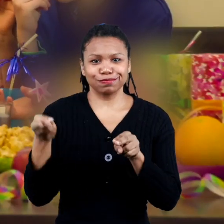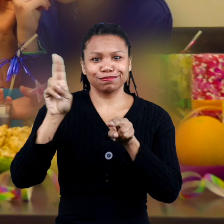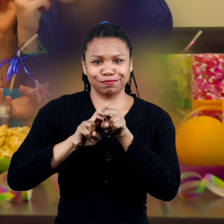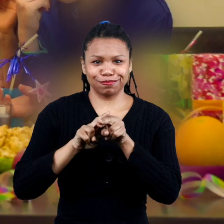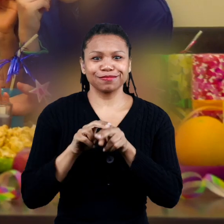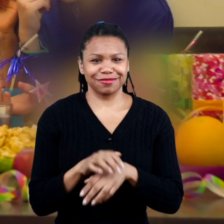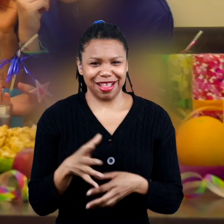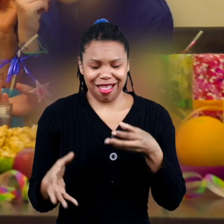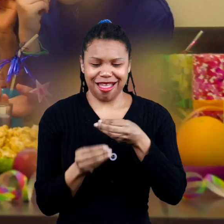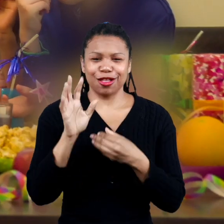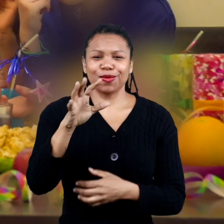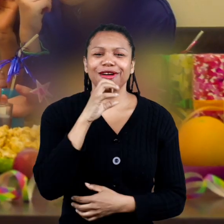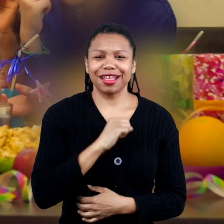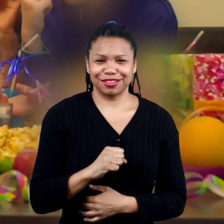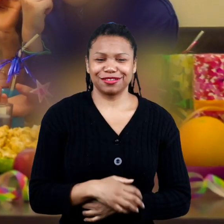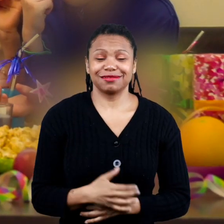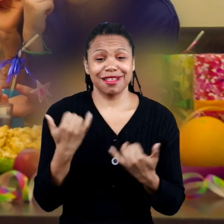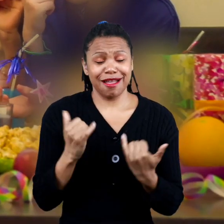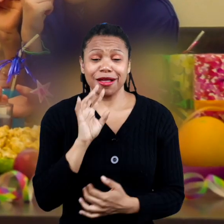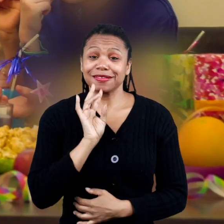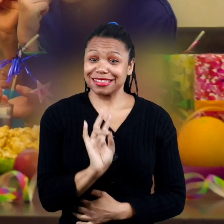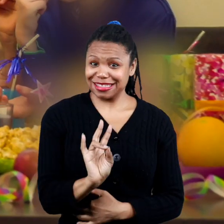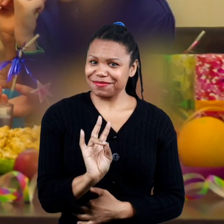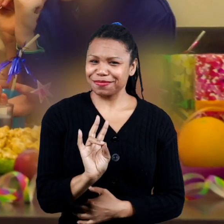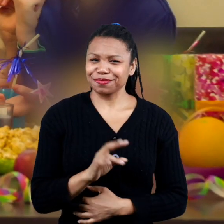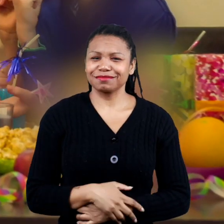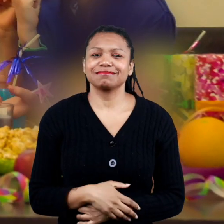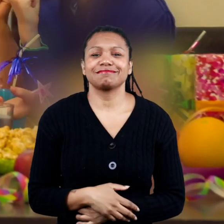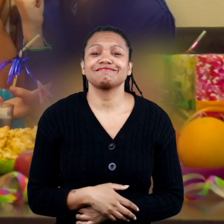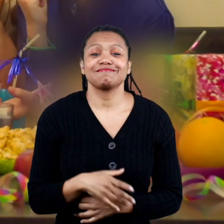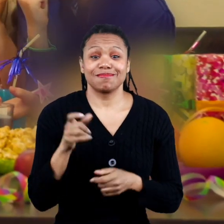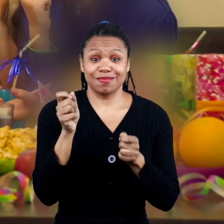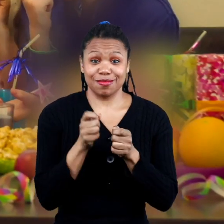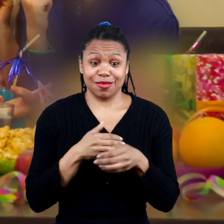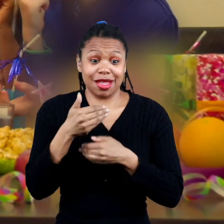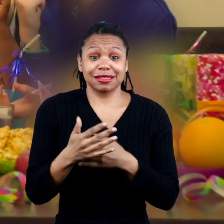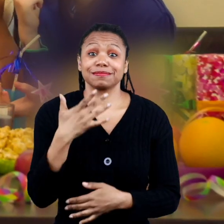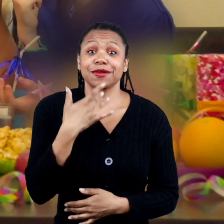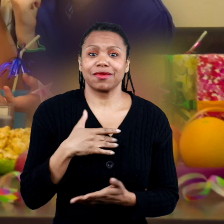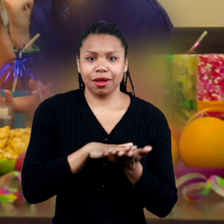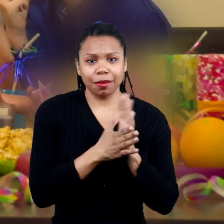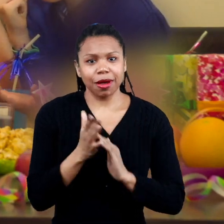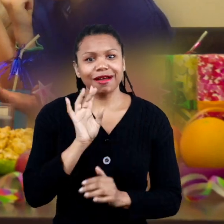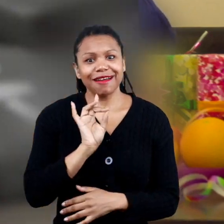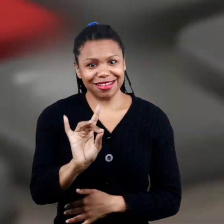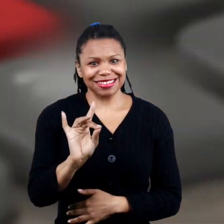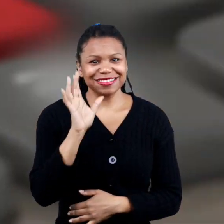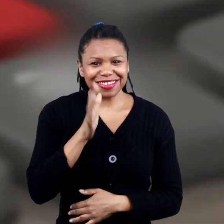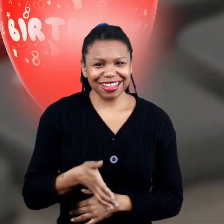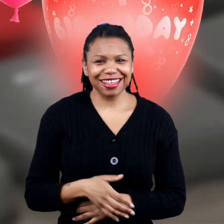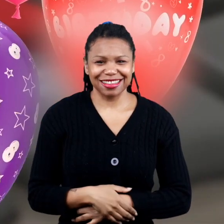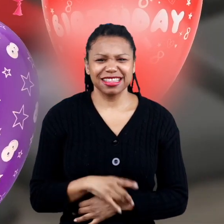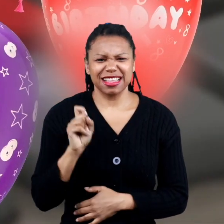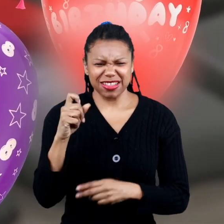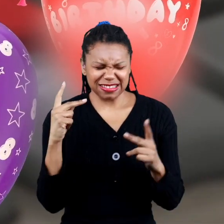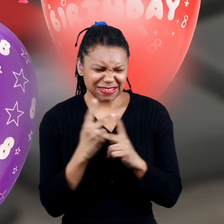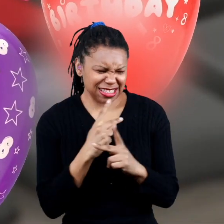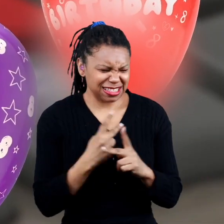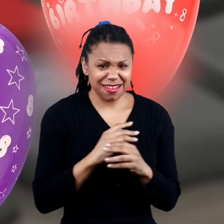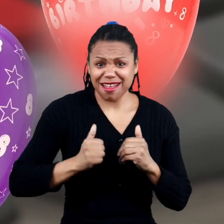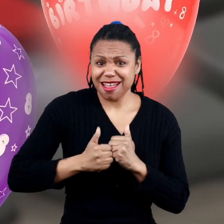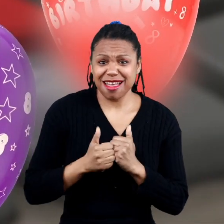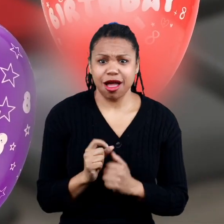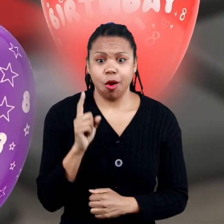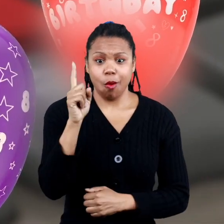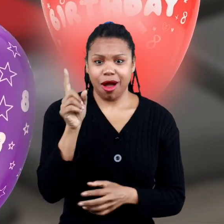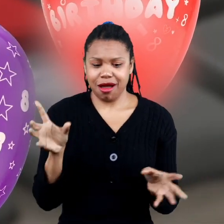you live, one will be added to your age. Let's say you're now seven, and when you have your next birthday, you'll be eight. You are able